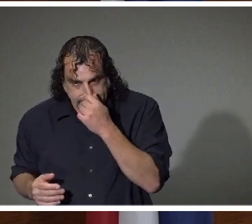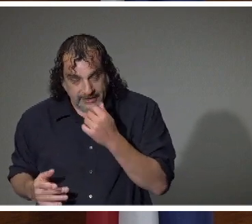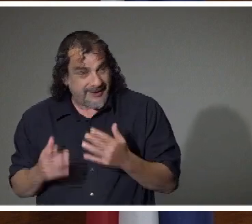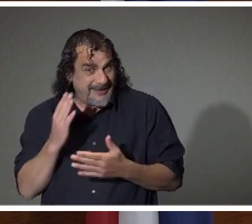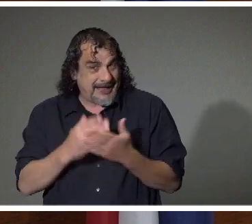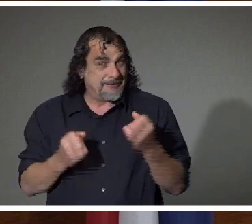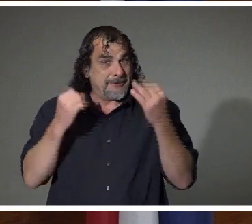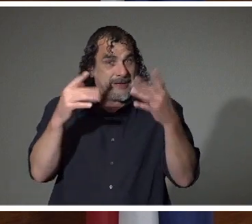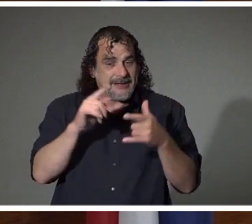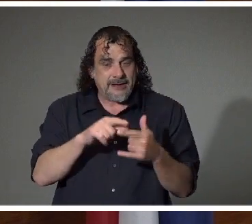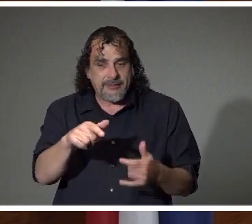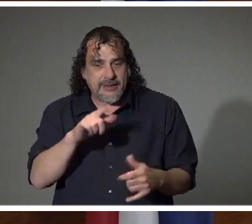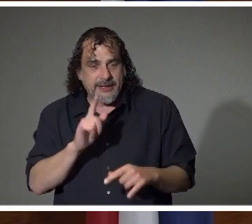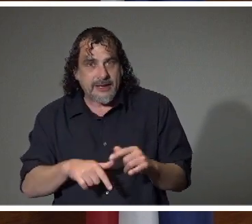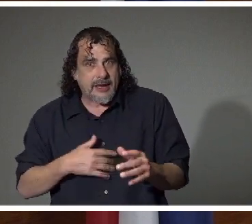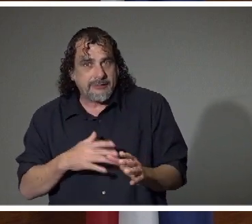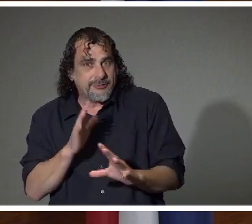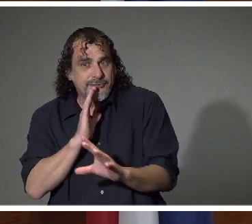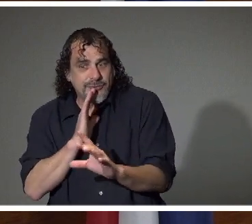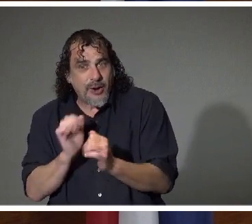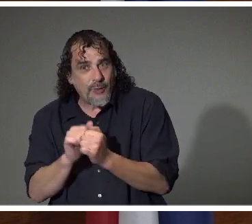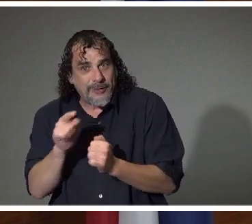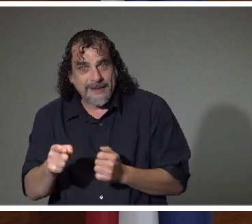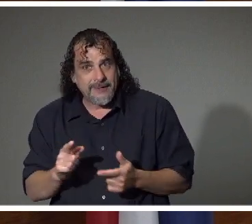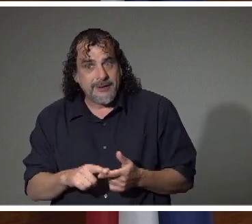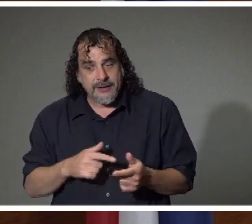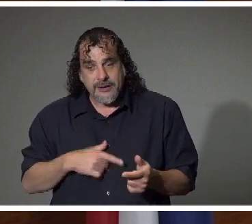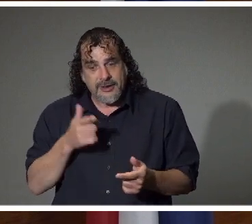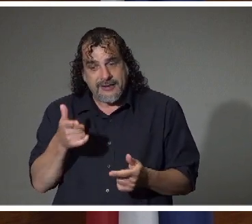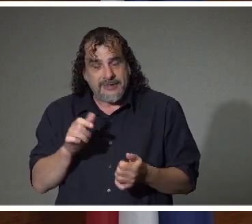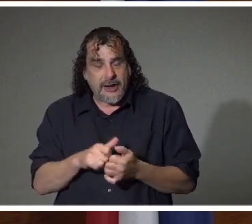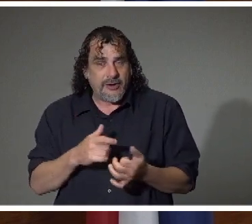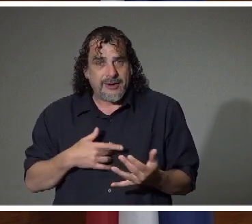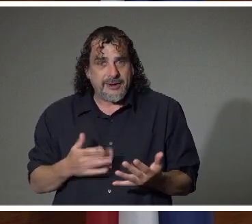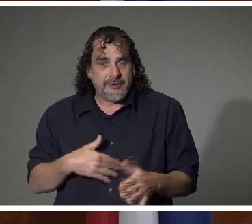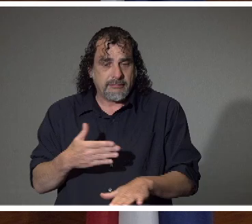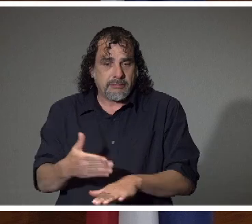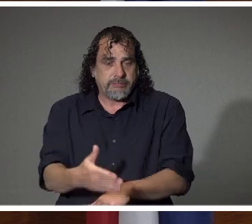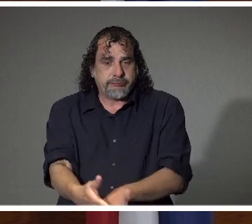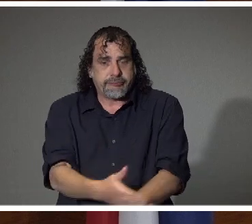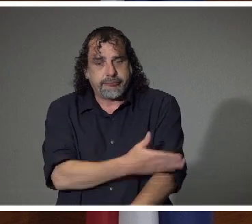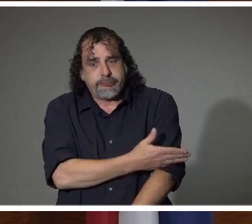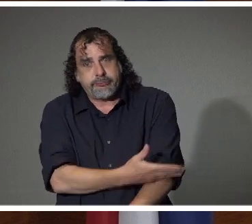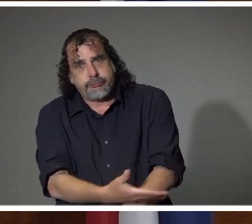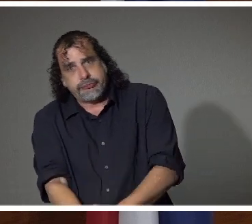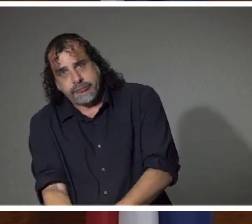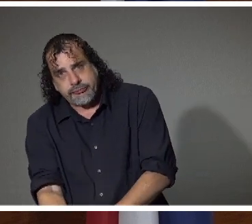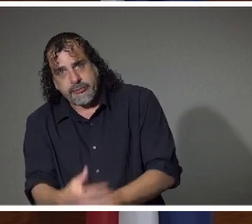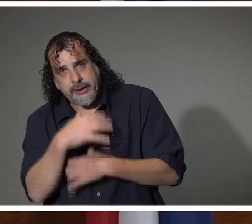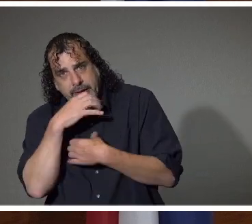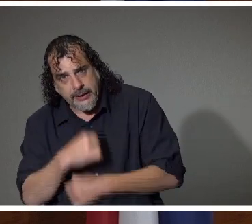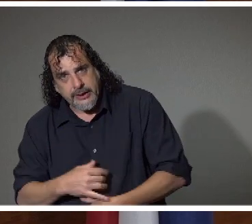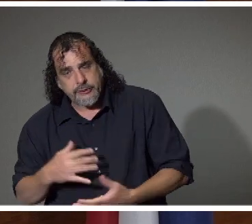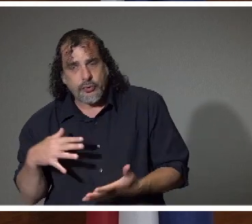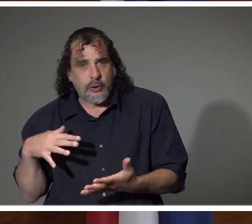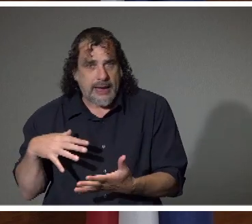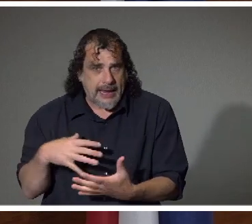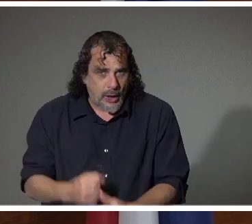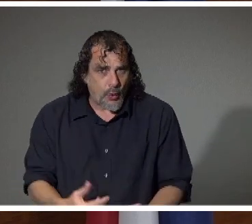of instances, they're not able to communicate with them either because the loved one is at an advanced age or in an advanced position in which